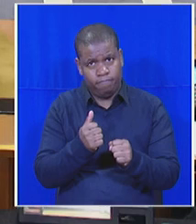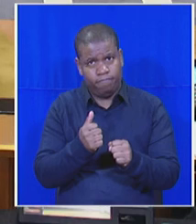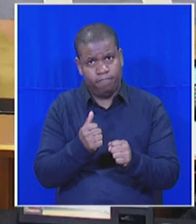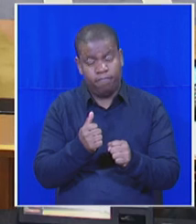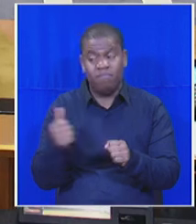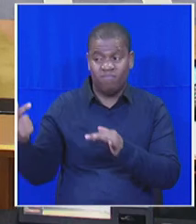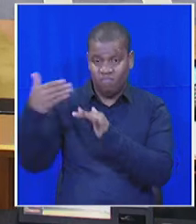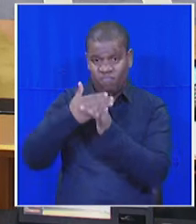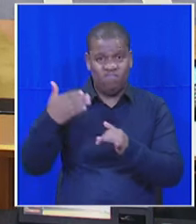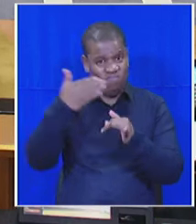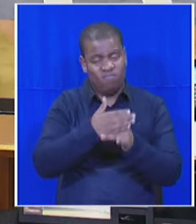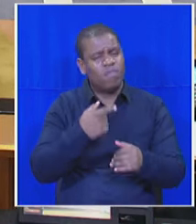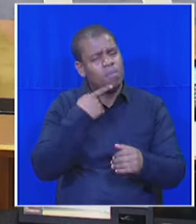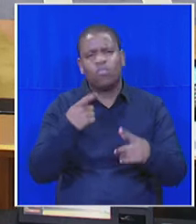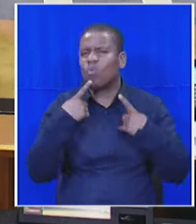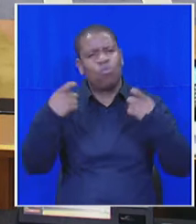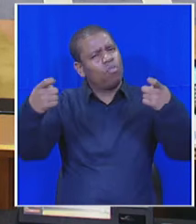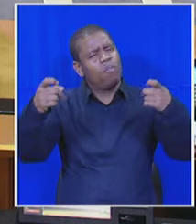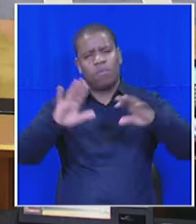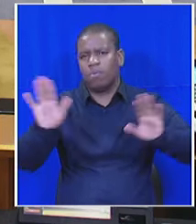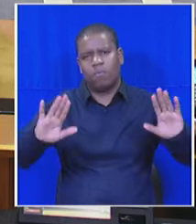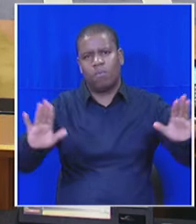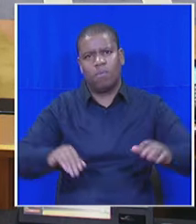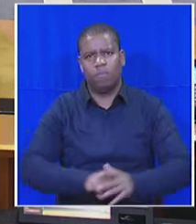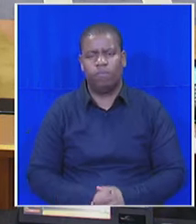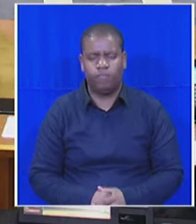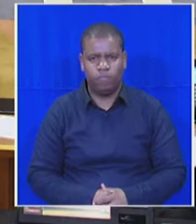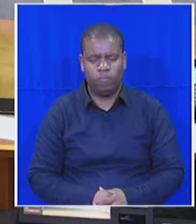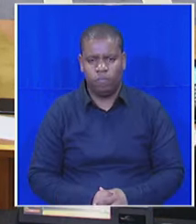Honorable members, you can't be screaming at members.